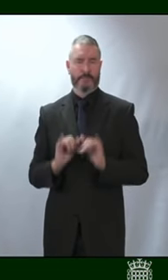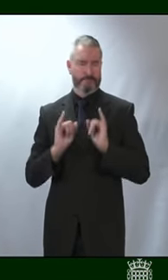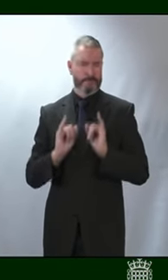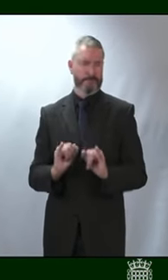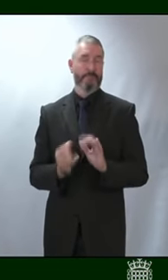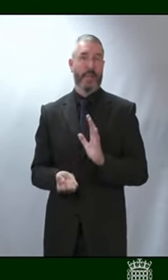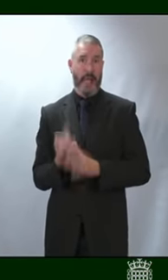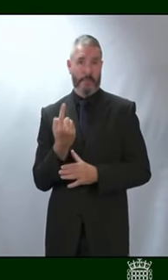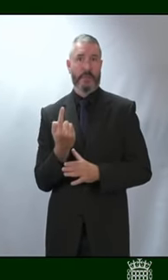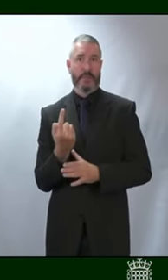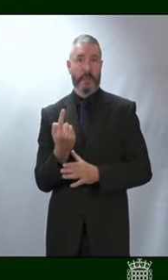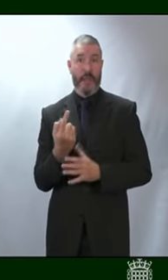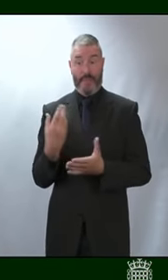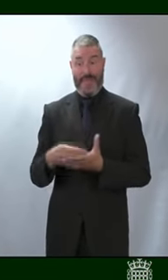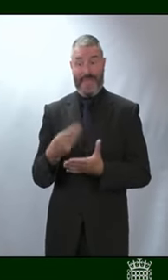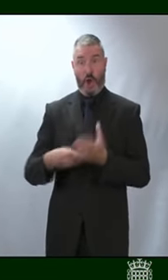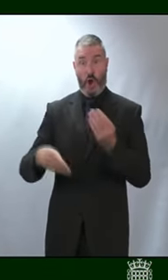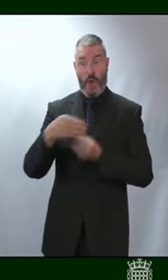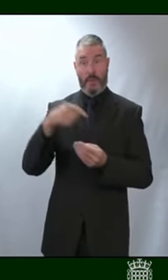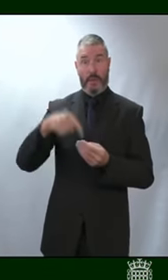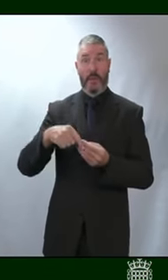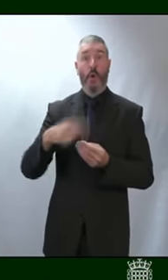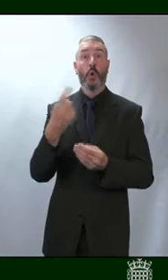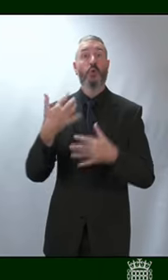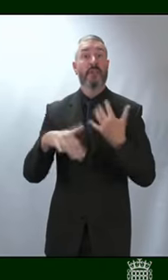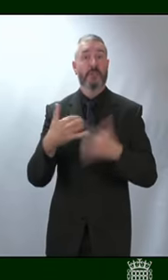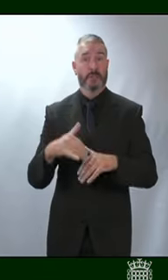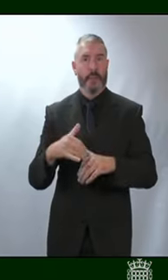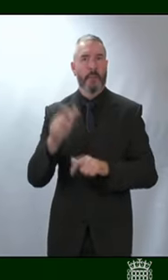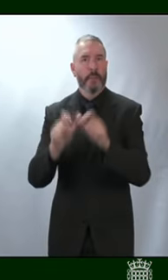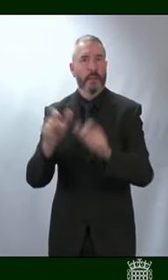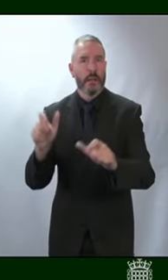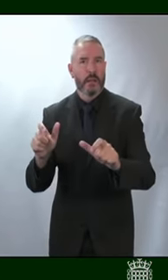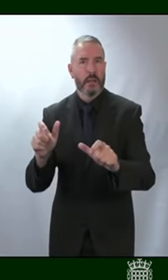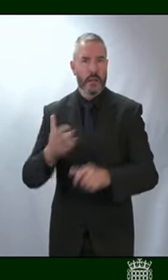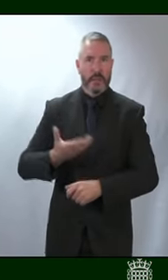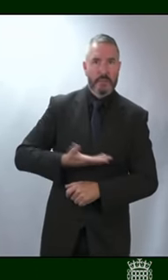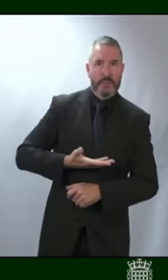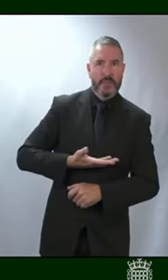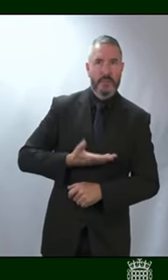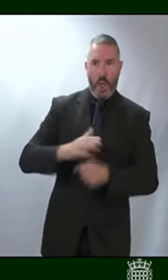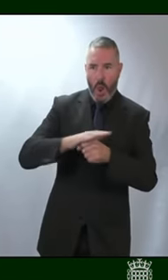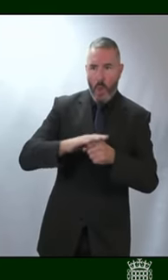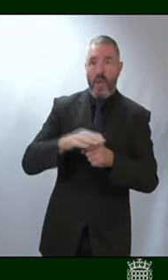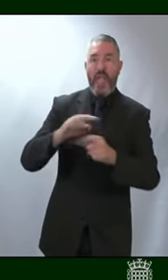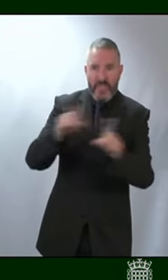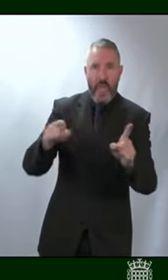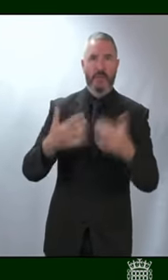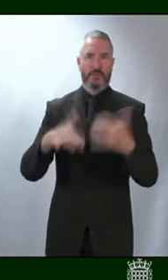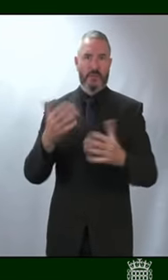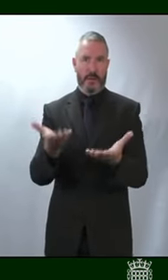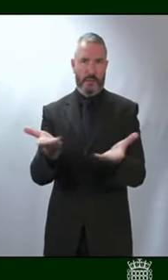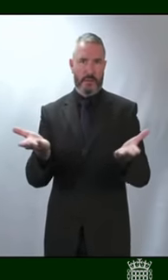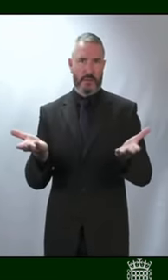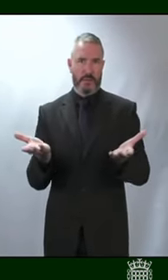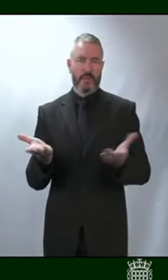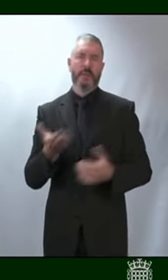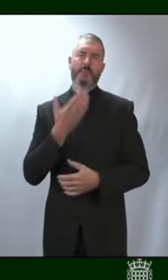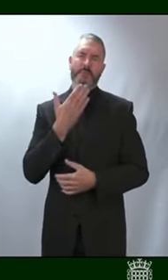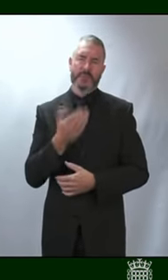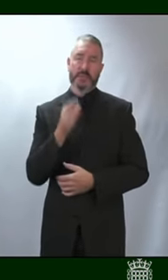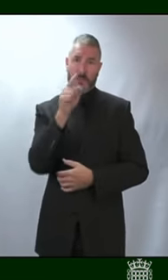are borne by people, businesses and local economies, will the Government make a